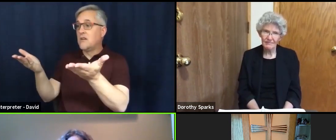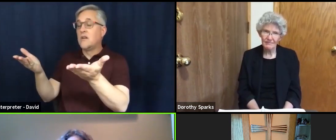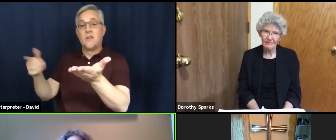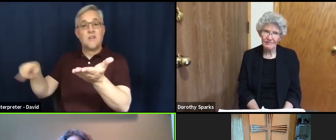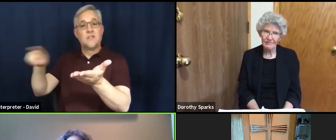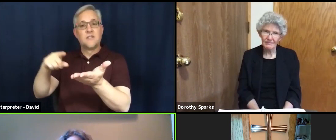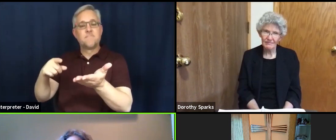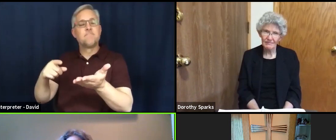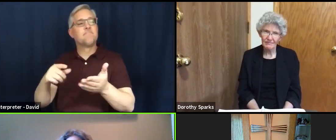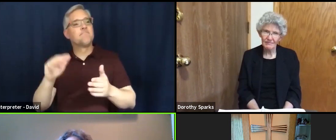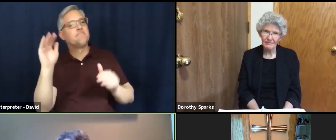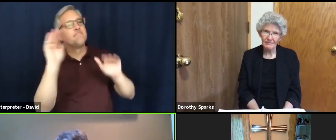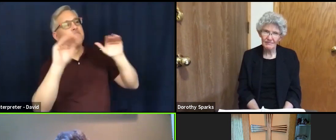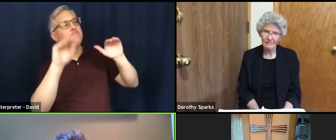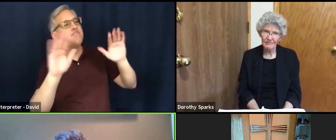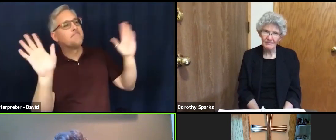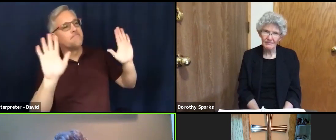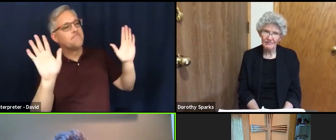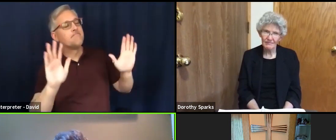different.